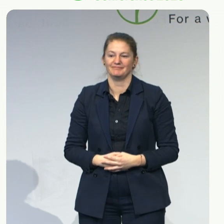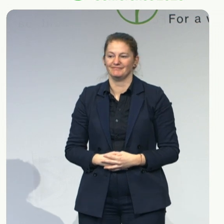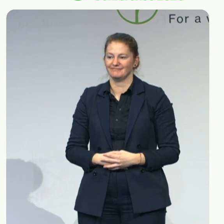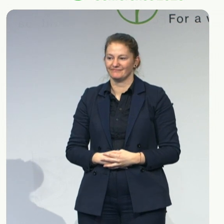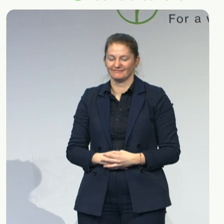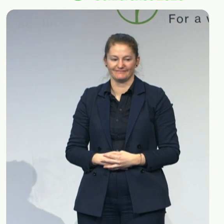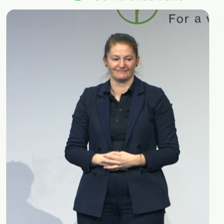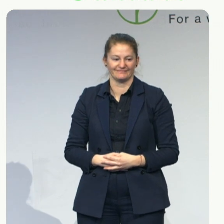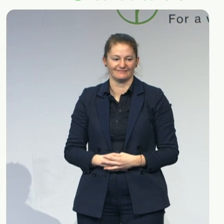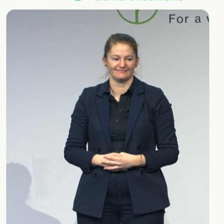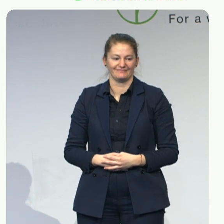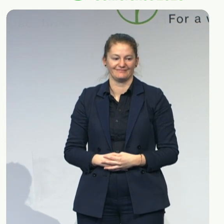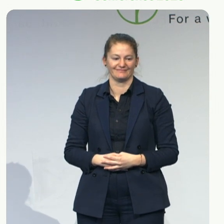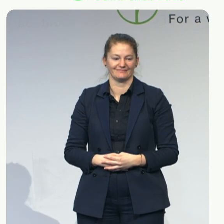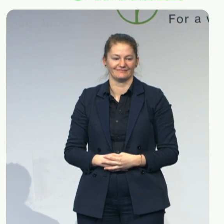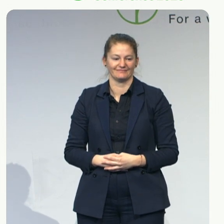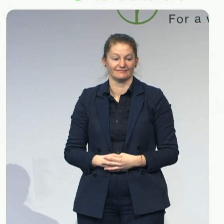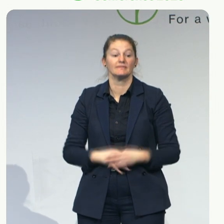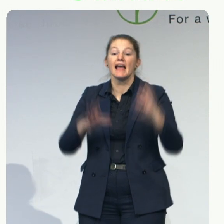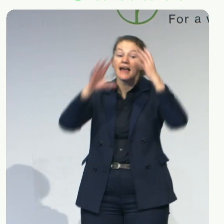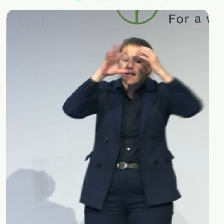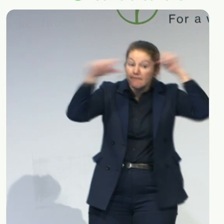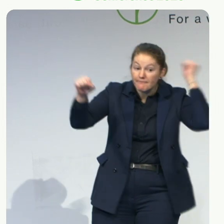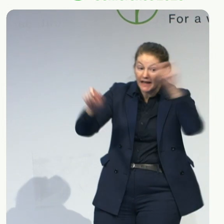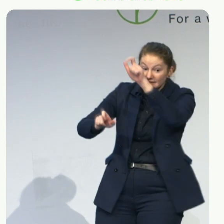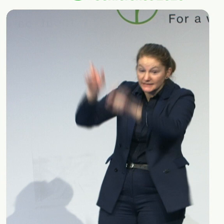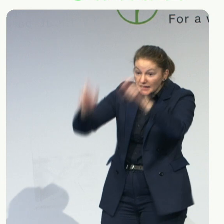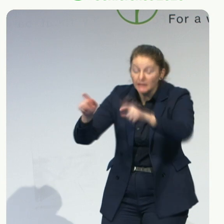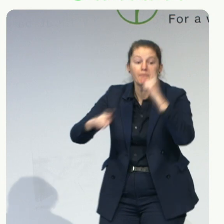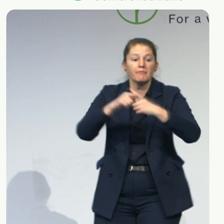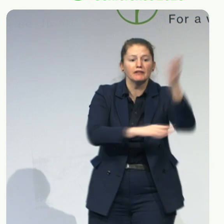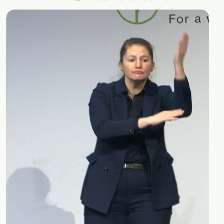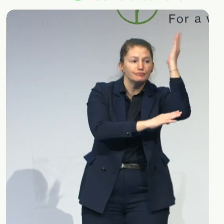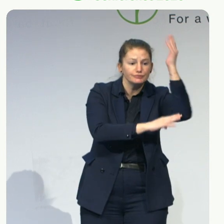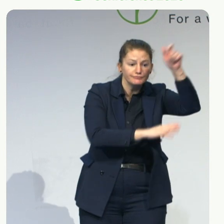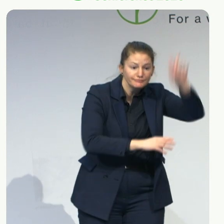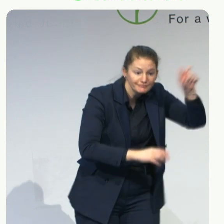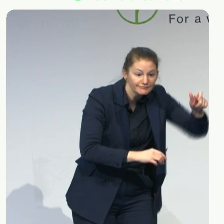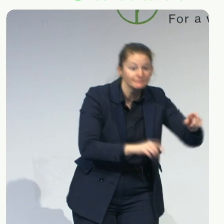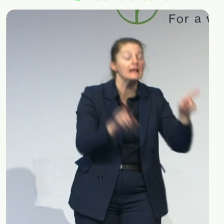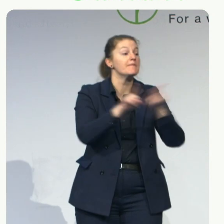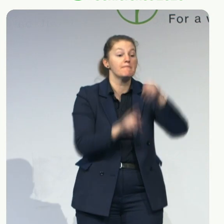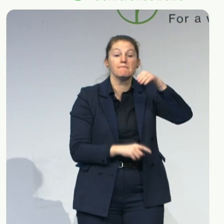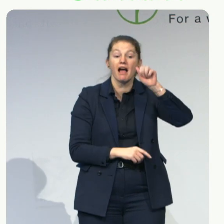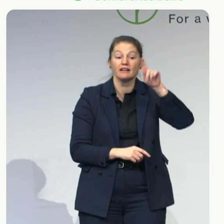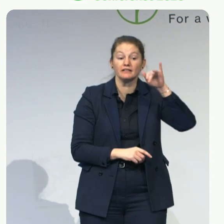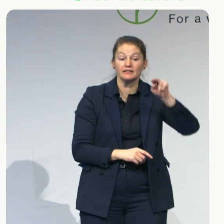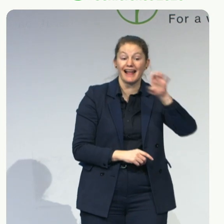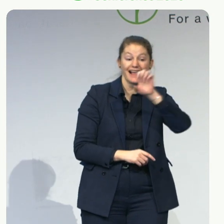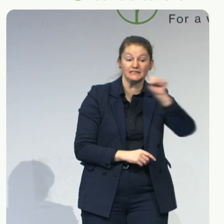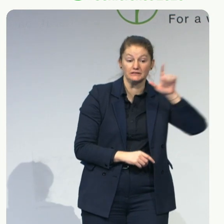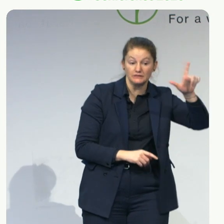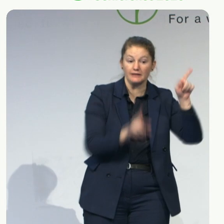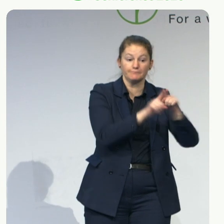I want to thank our ambassadors, our keynote speakers, and Martin Essl. But now I am asking all of you who are awardees